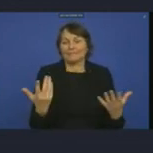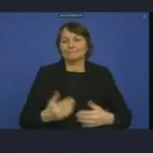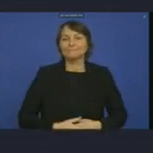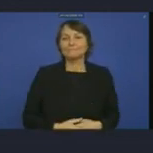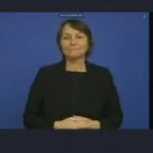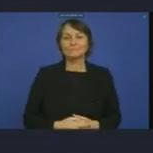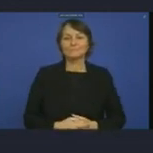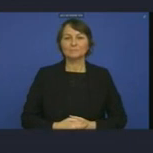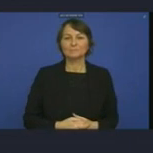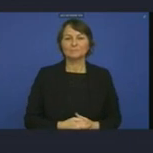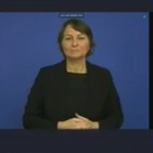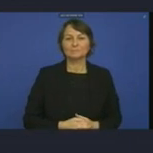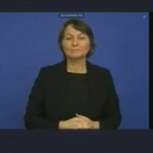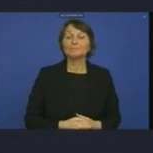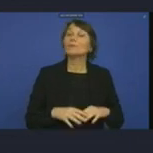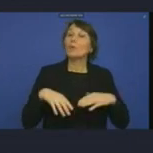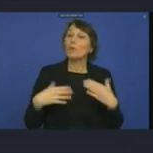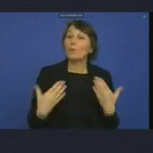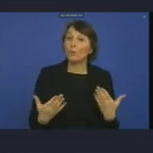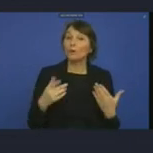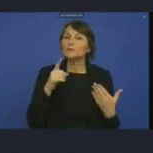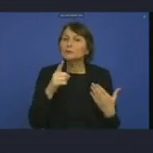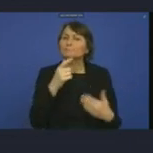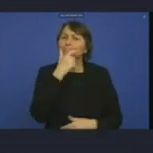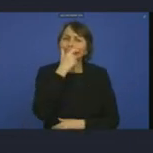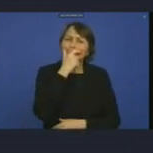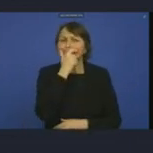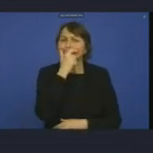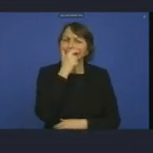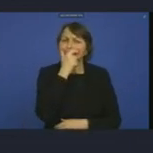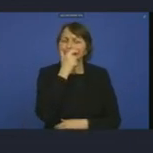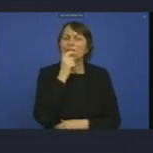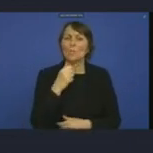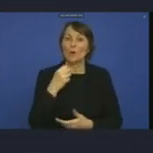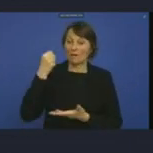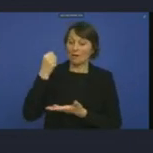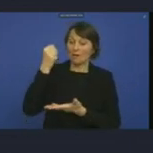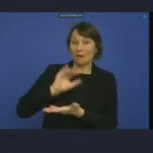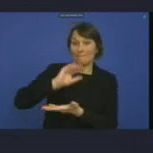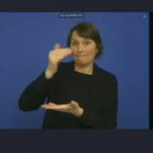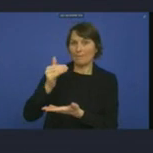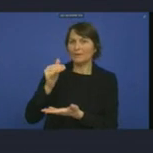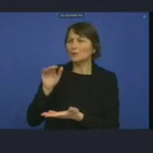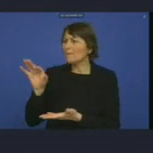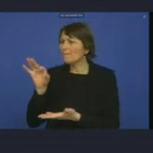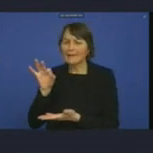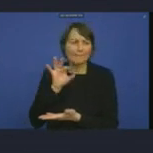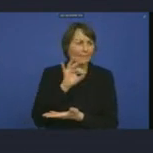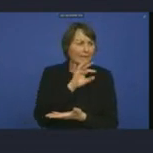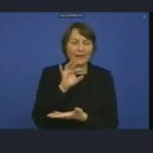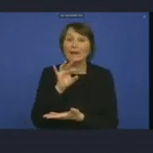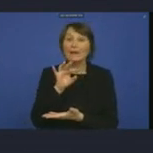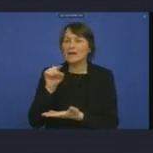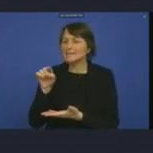Also, choose the right lump sum. Choose the one that is proposed, and because we cannot award any